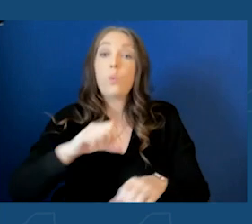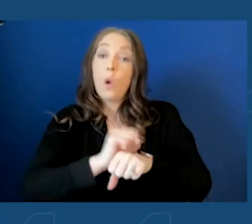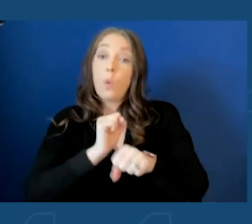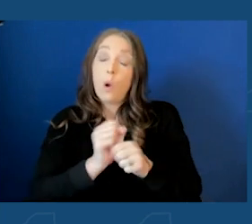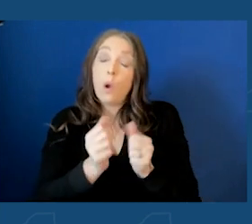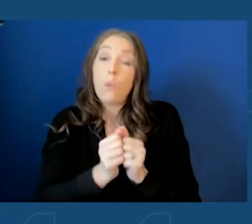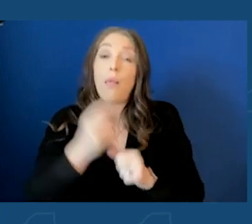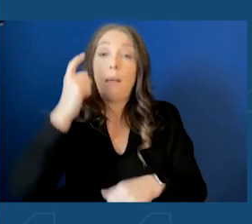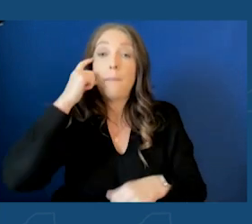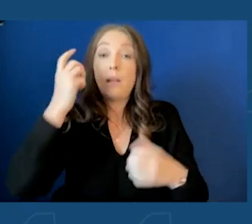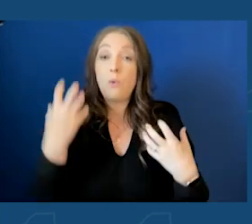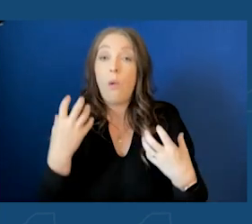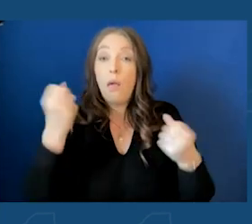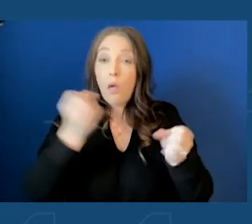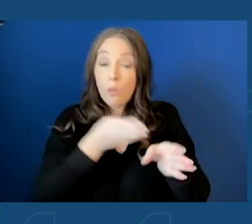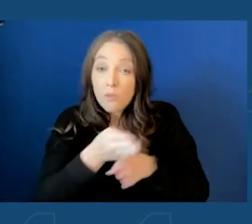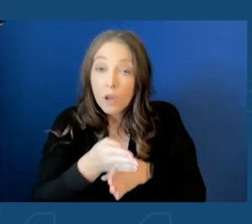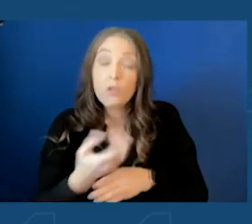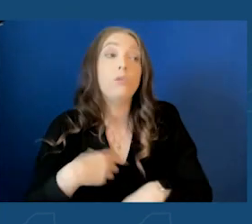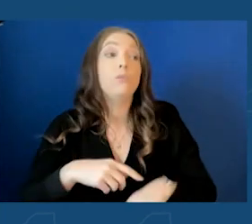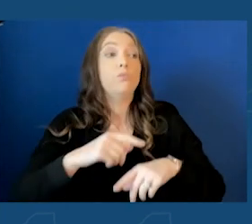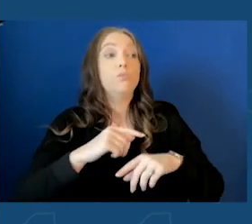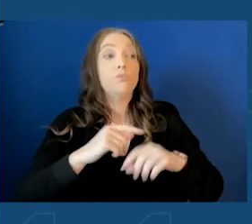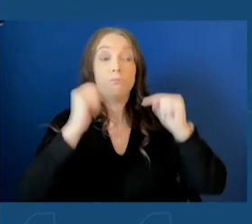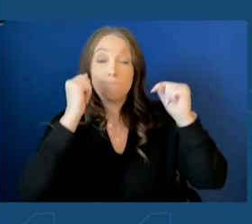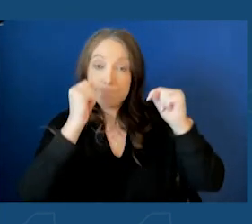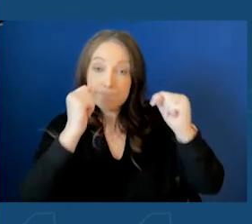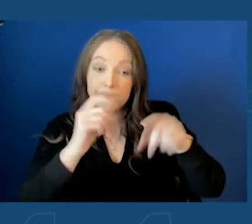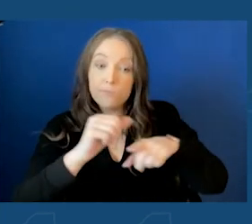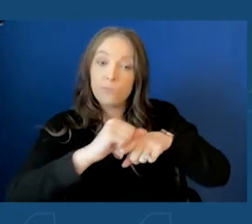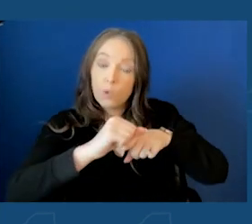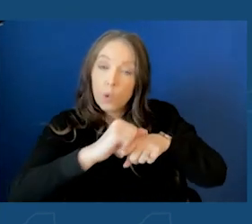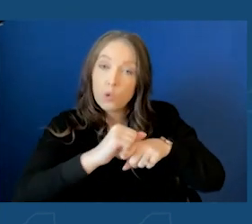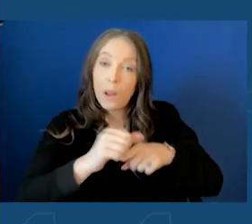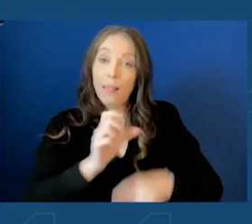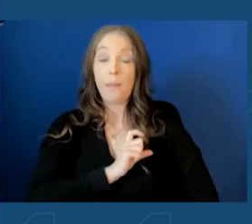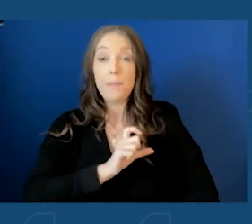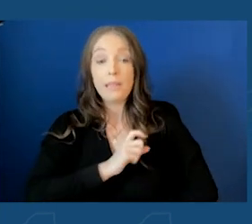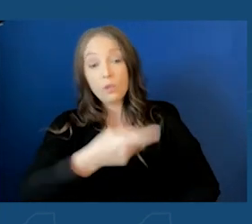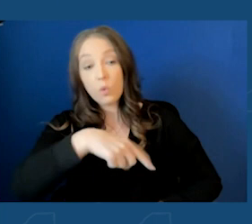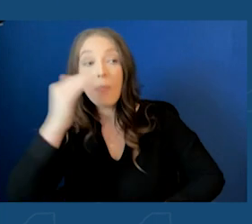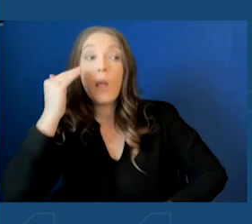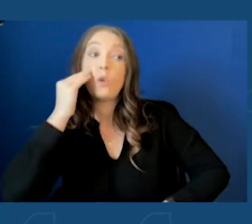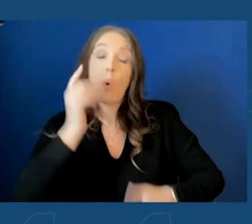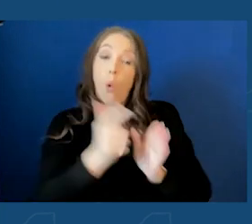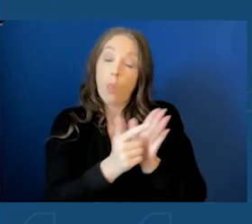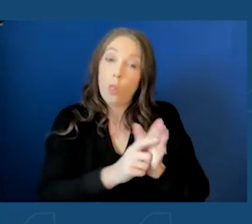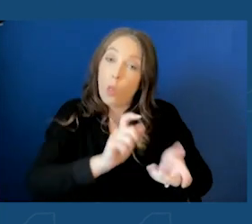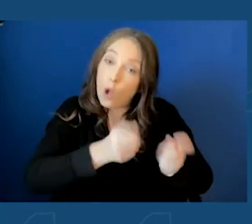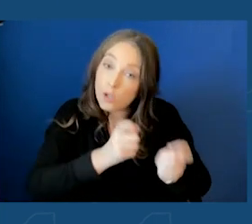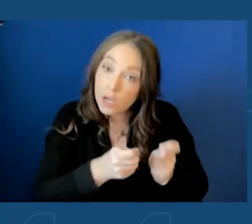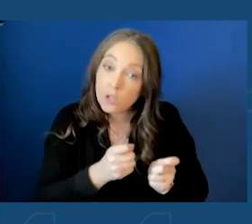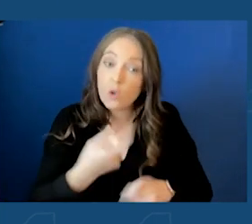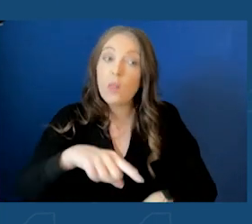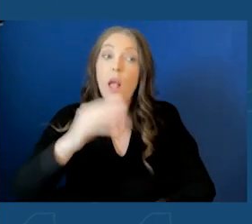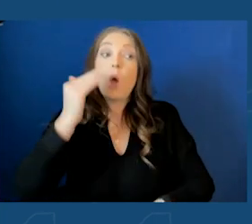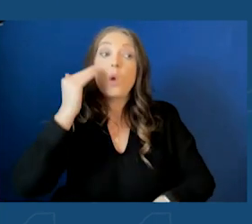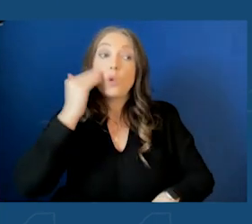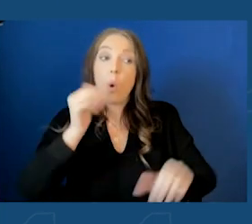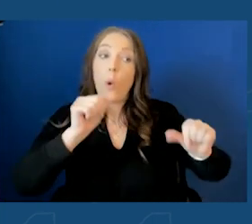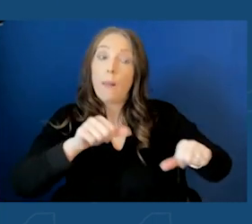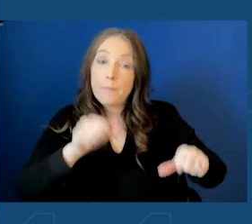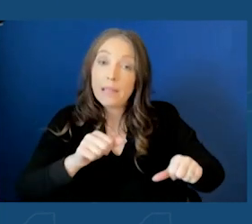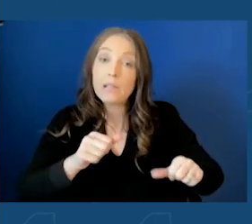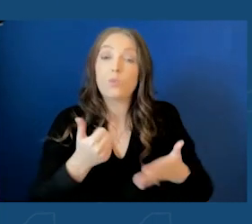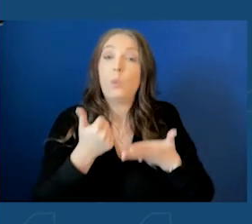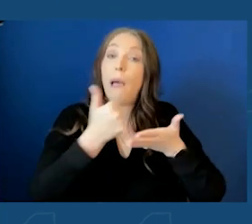too, training the police so they know what the law changes are, so they know what the ability they have to, to move people along, get to a